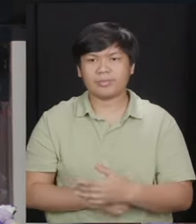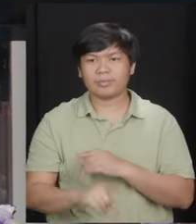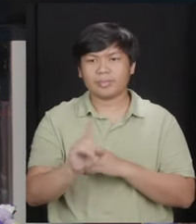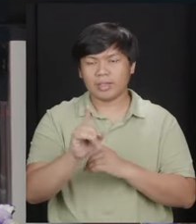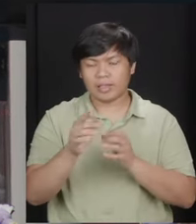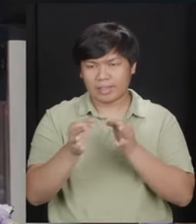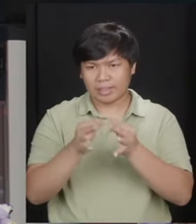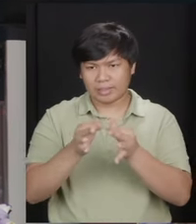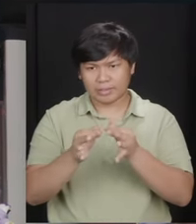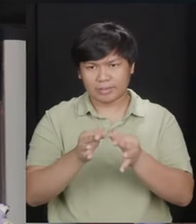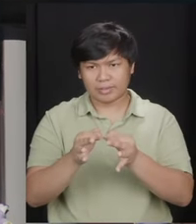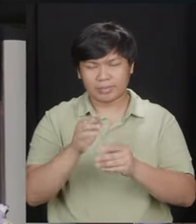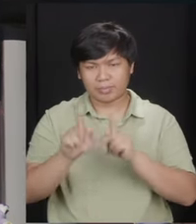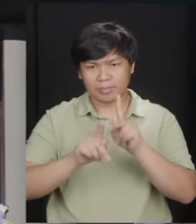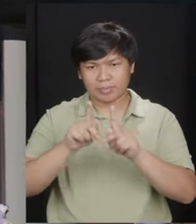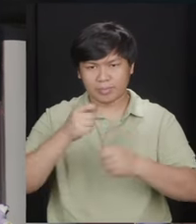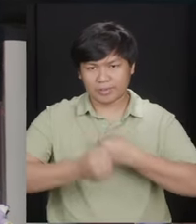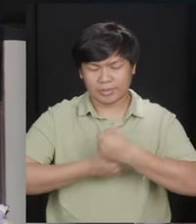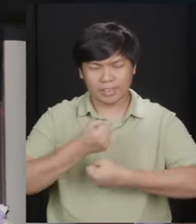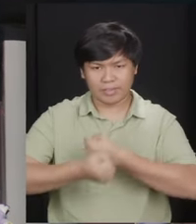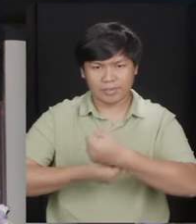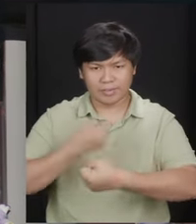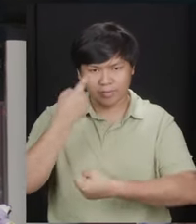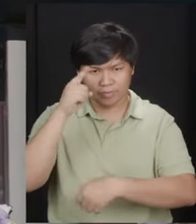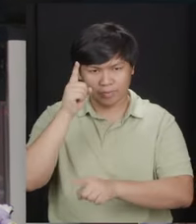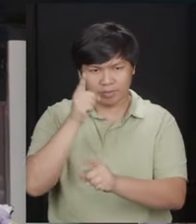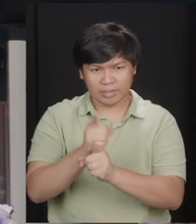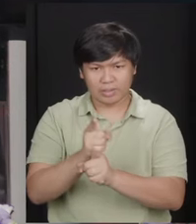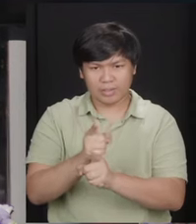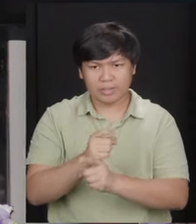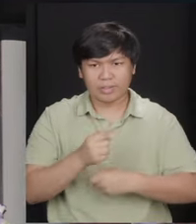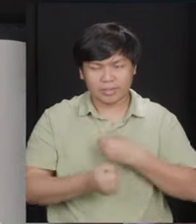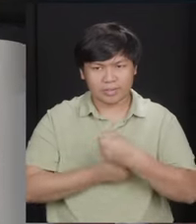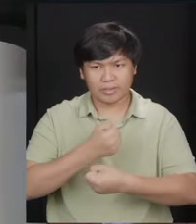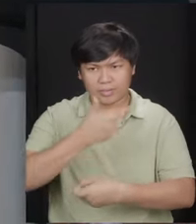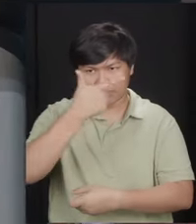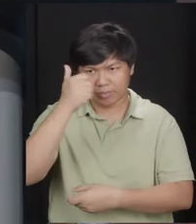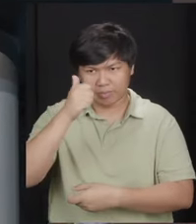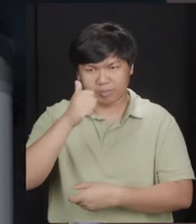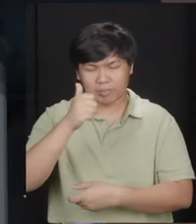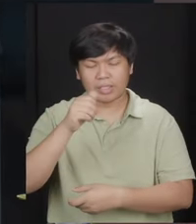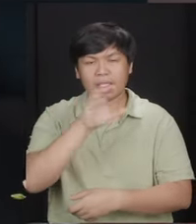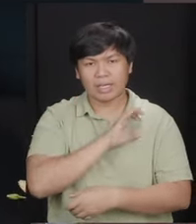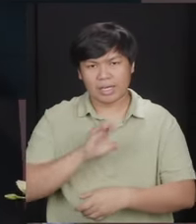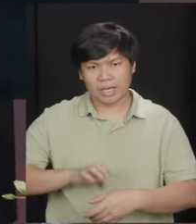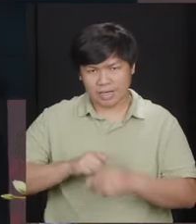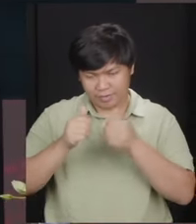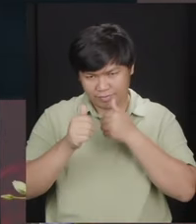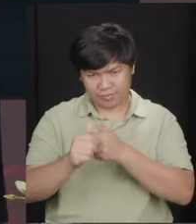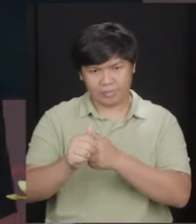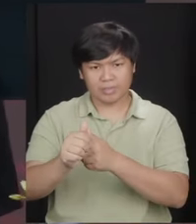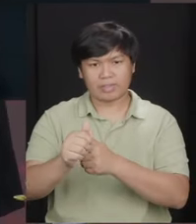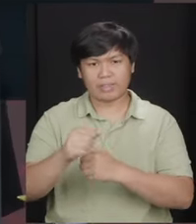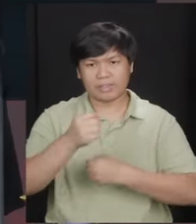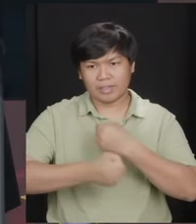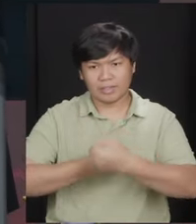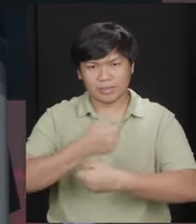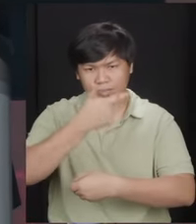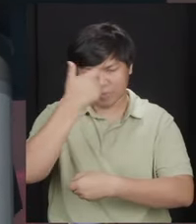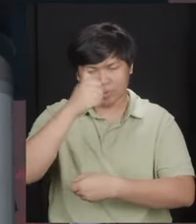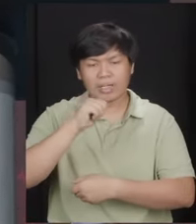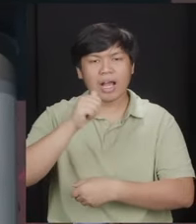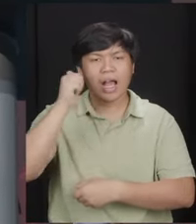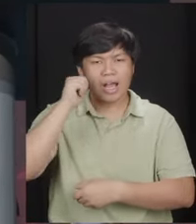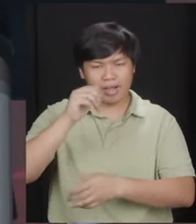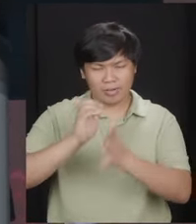talking about people who are suffering for righteousness, suffering because they're Christ's followers, suffering because they refuse to give up